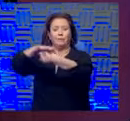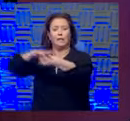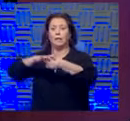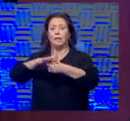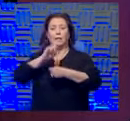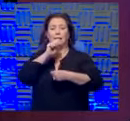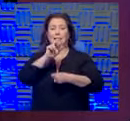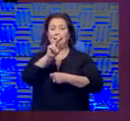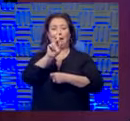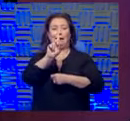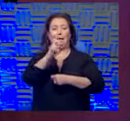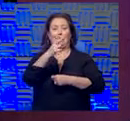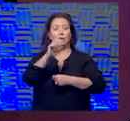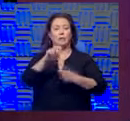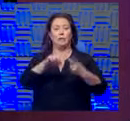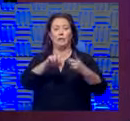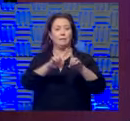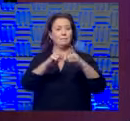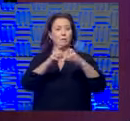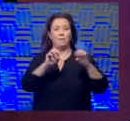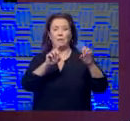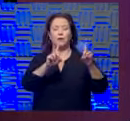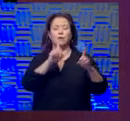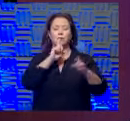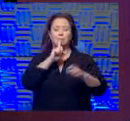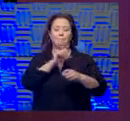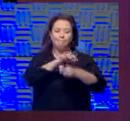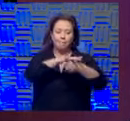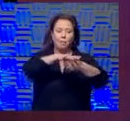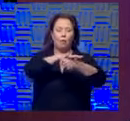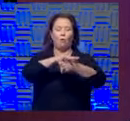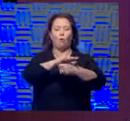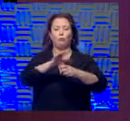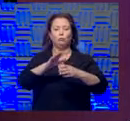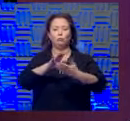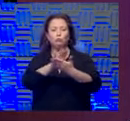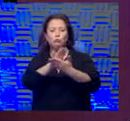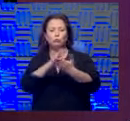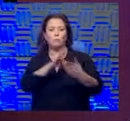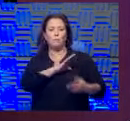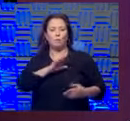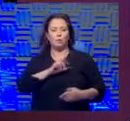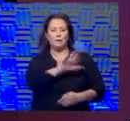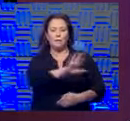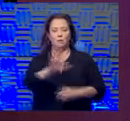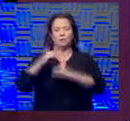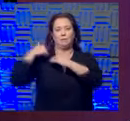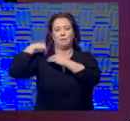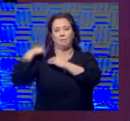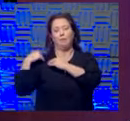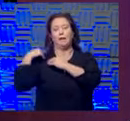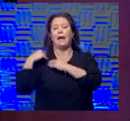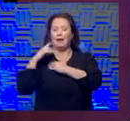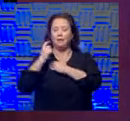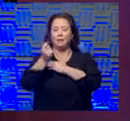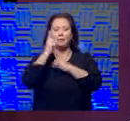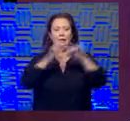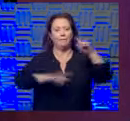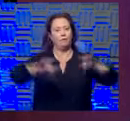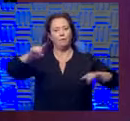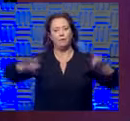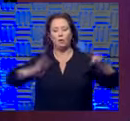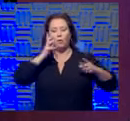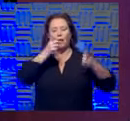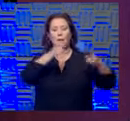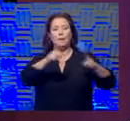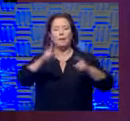not KDHE and it's not the Department of Education. It's the local school boards. So there'll be a lot of variability, I'm afraid, which will